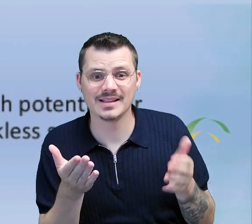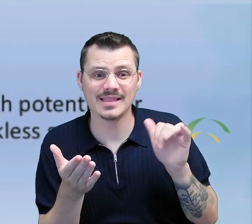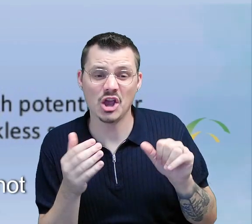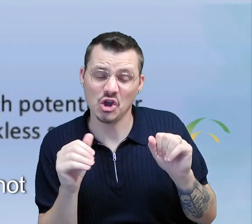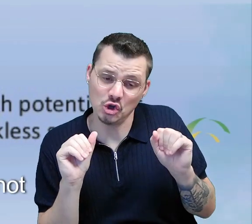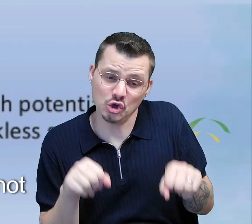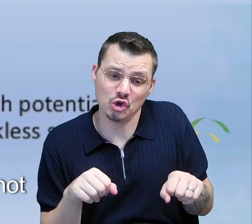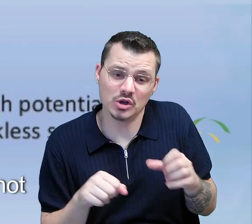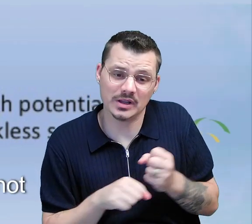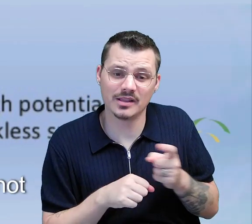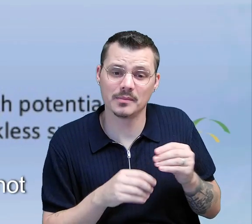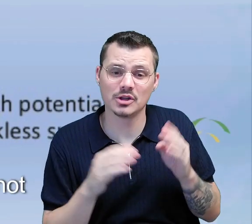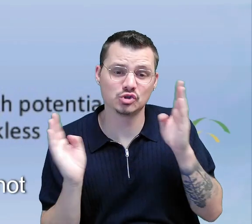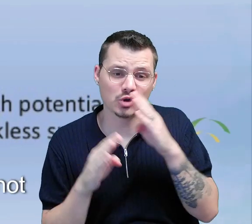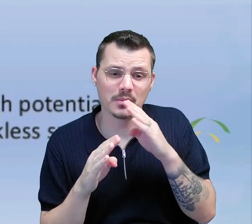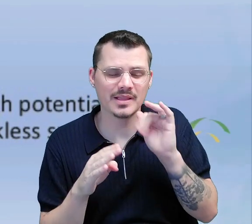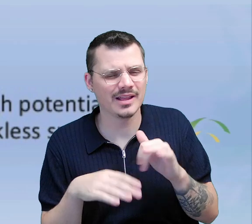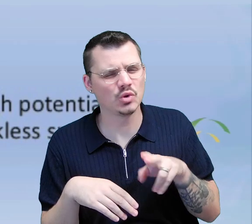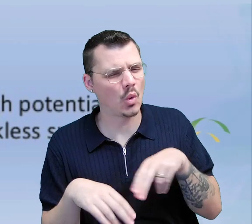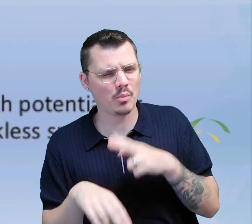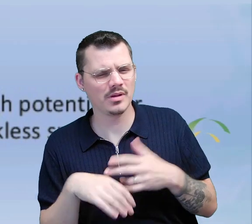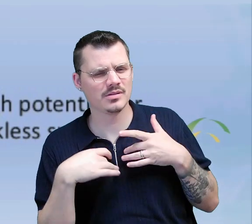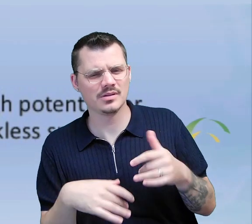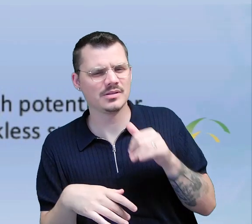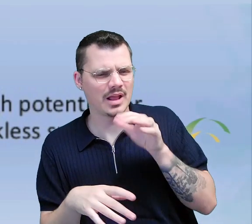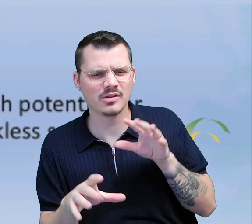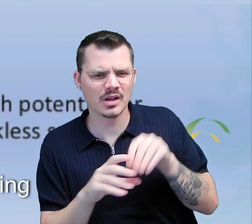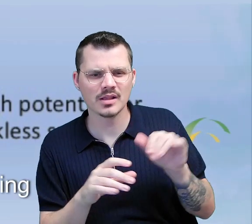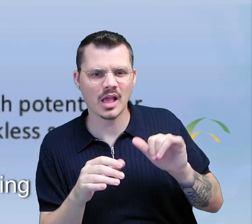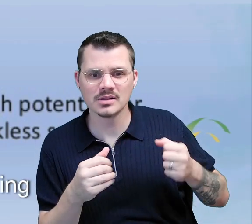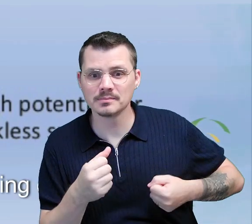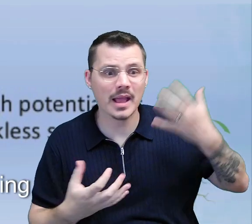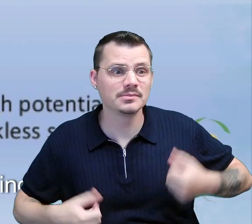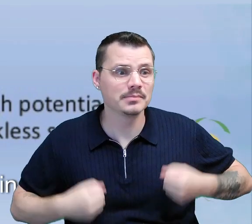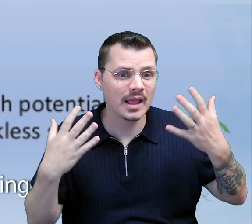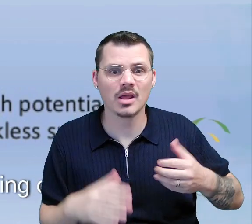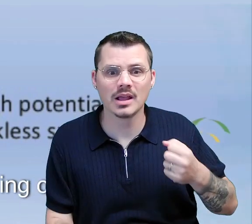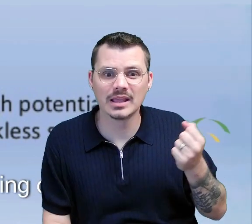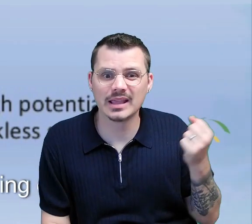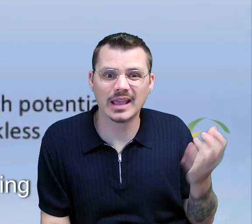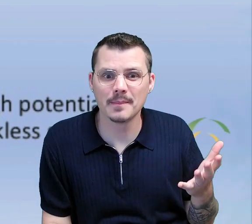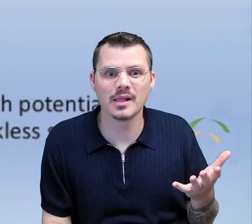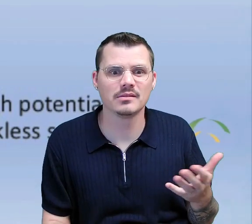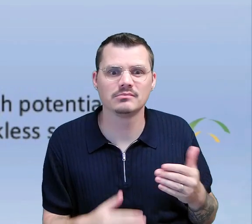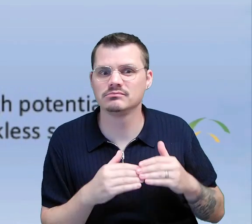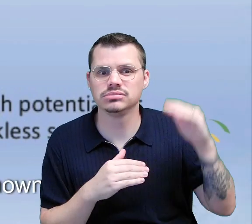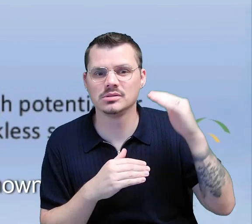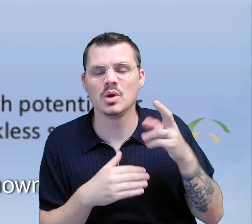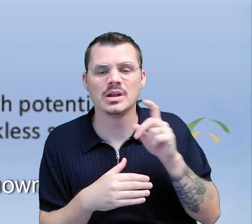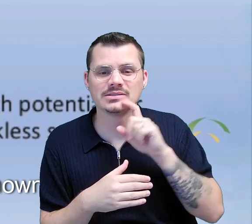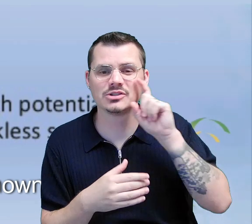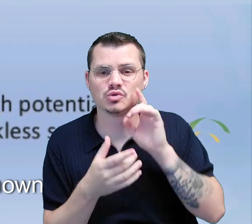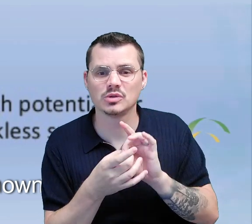could get them in trouble that they might not otherwise engage in, like too much spending or too much gambling or a